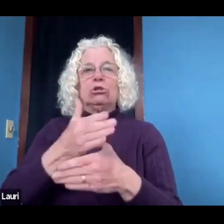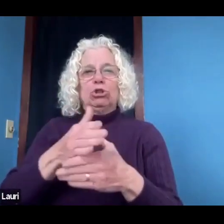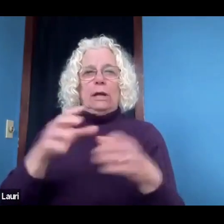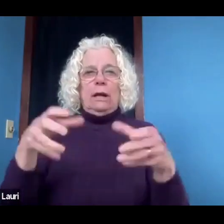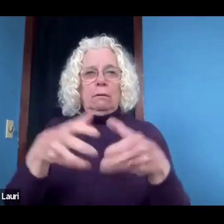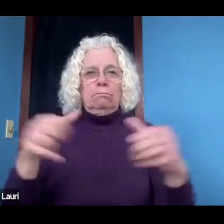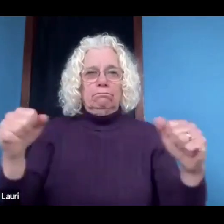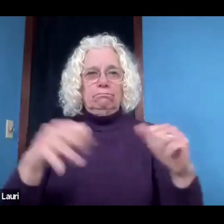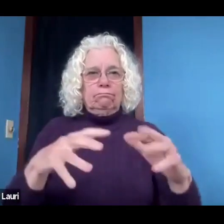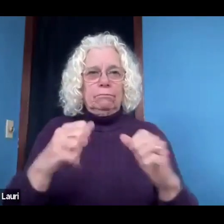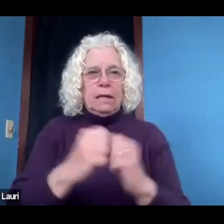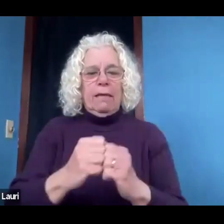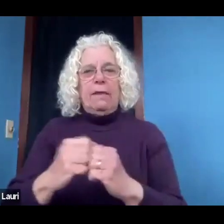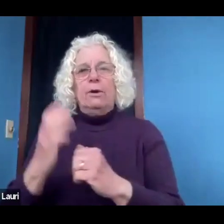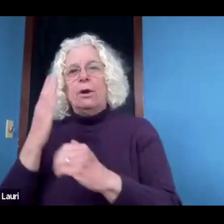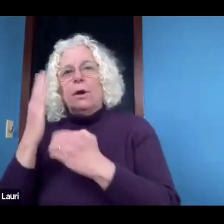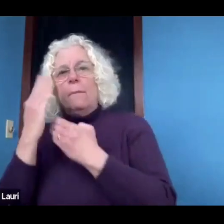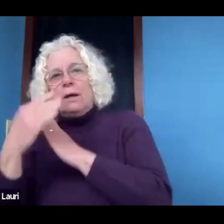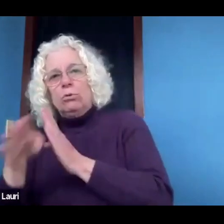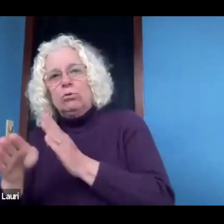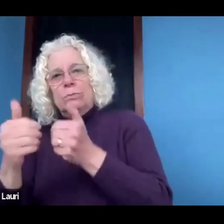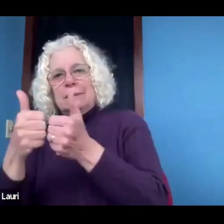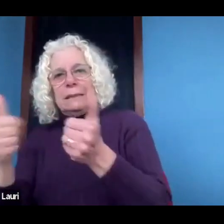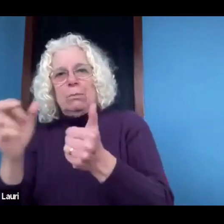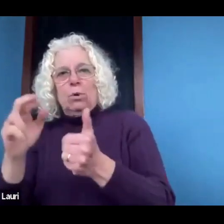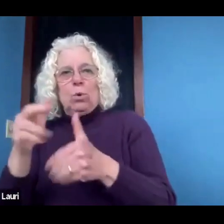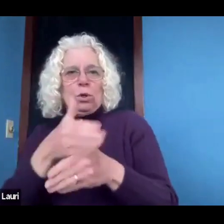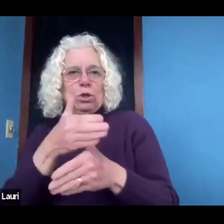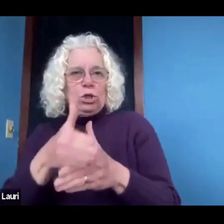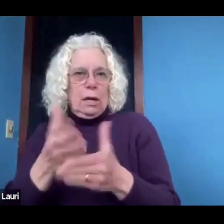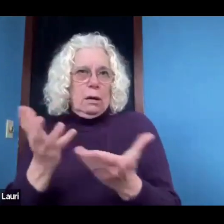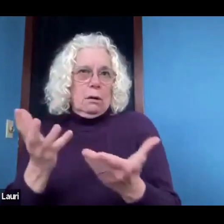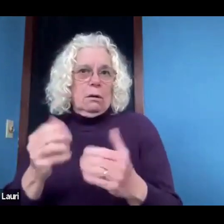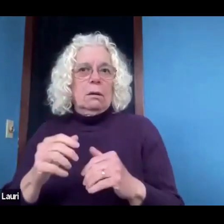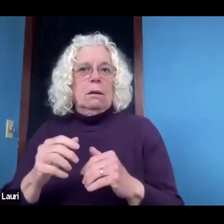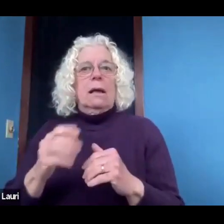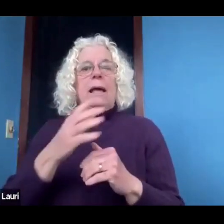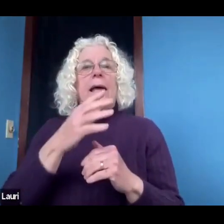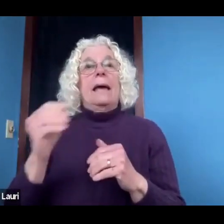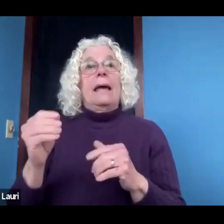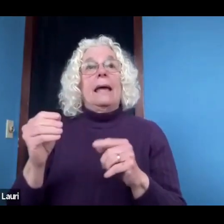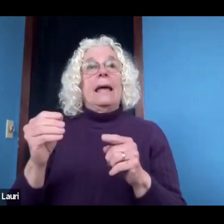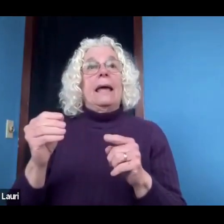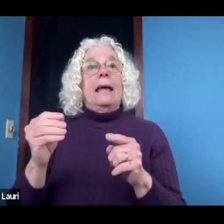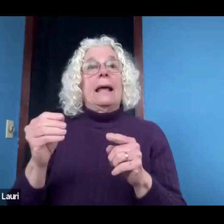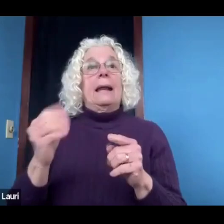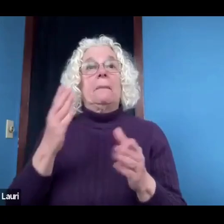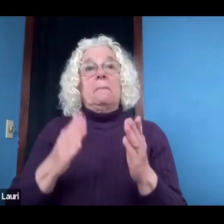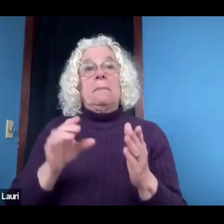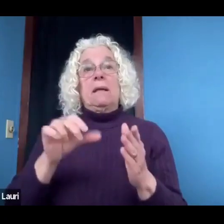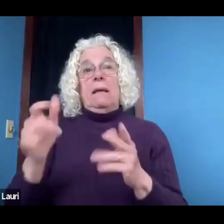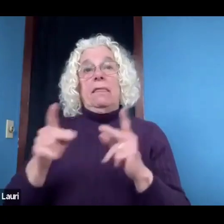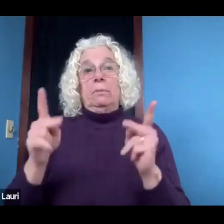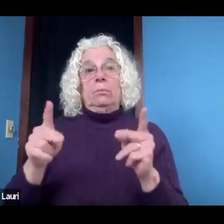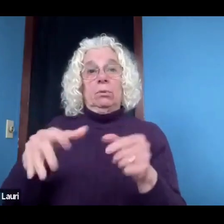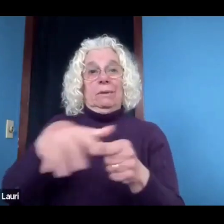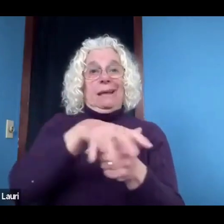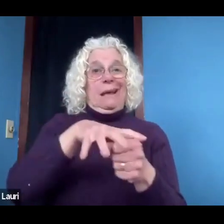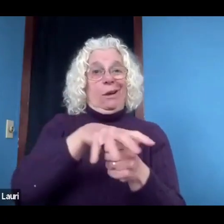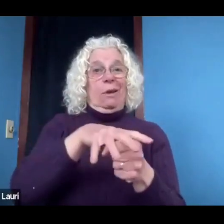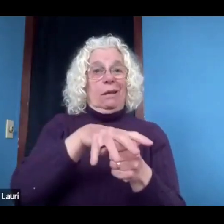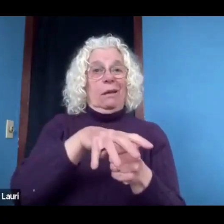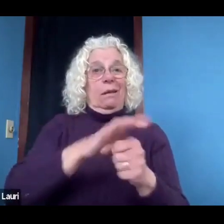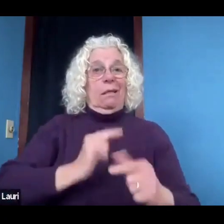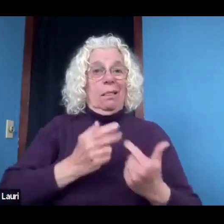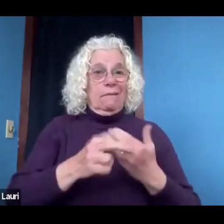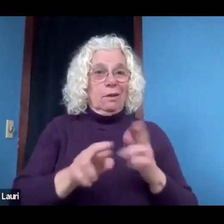location. Bedrooms might be individual or shared depending on the facility. And others, they may have other congregate spaces such as living rooms,